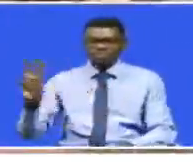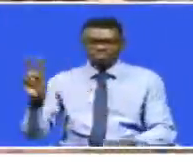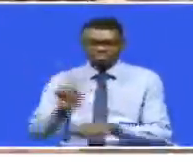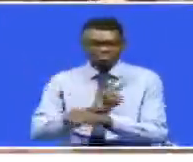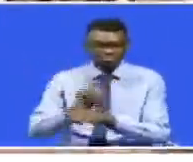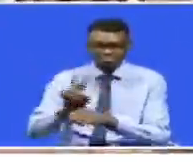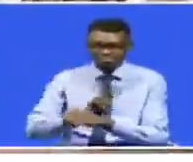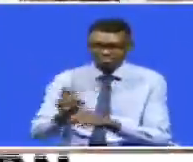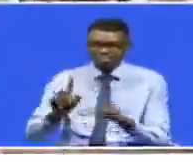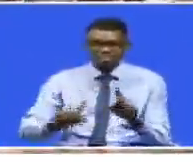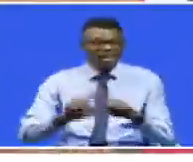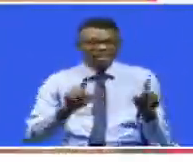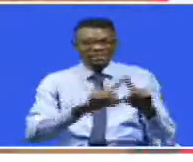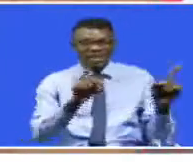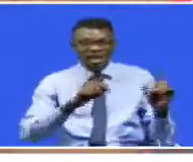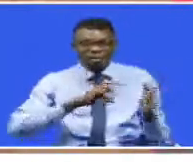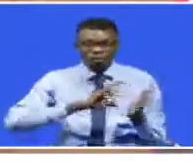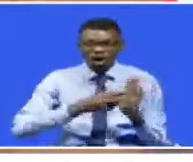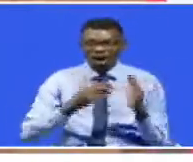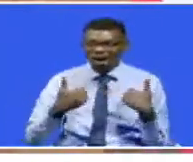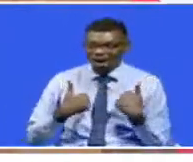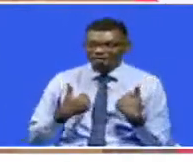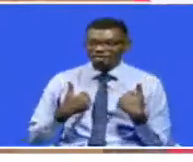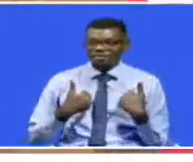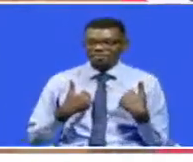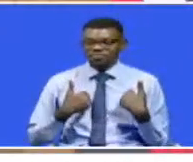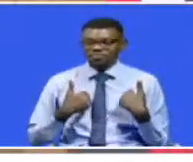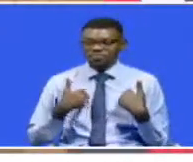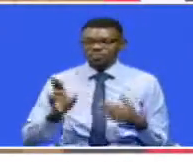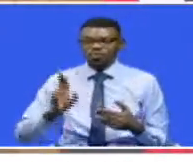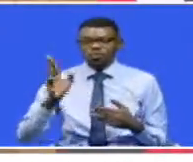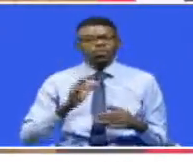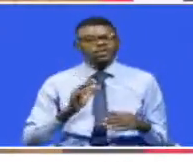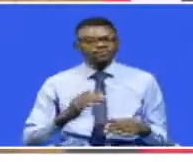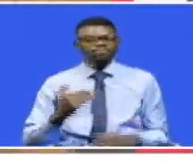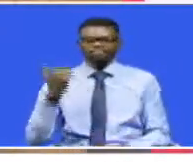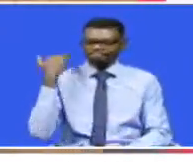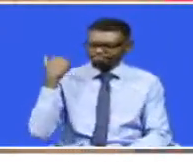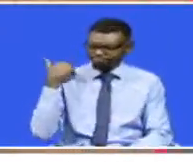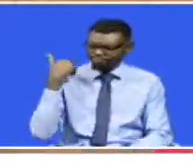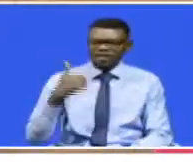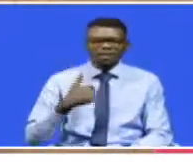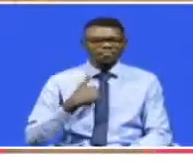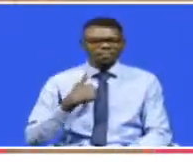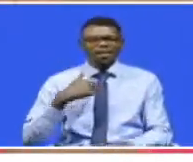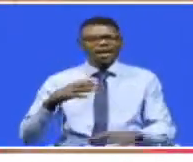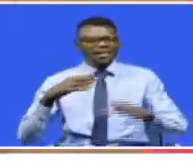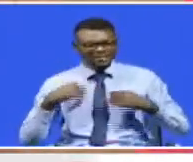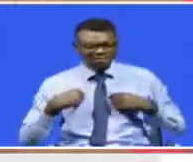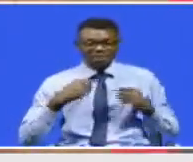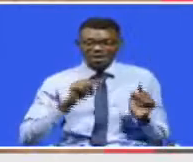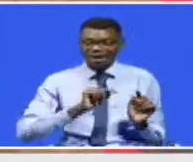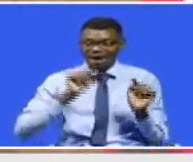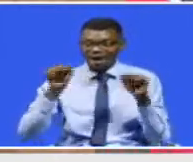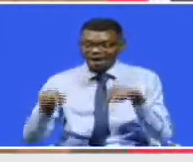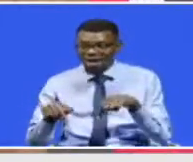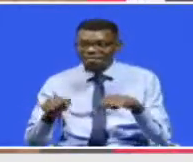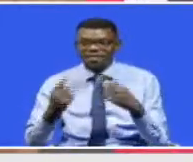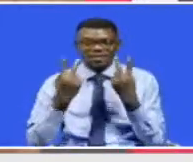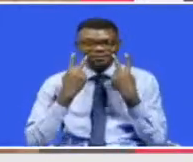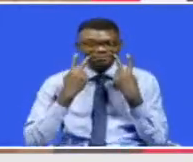tour of various development projects. Kwa hivyo amenitoa na mimi nikasema nitatoka ili